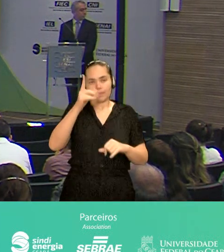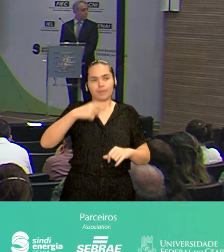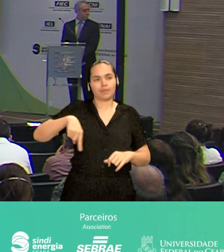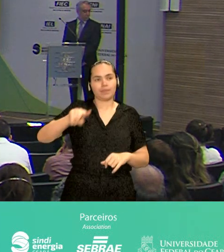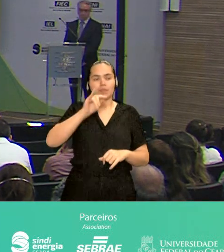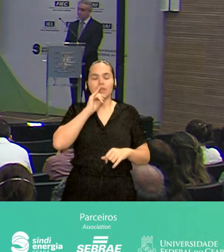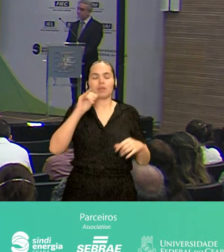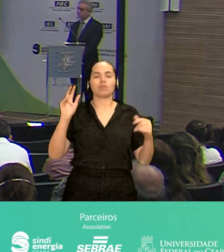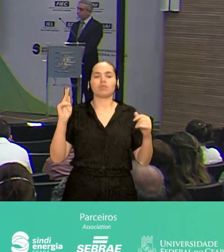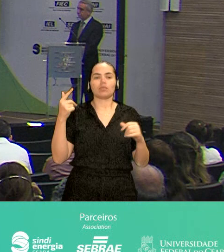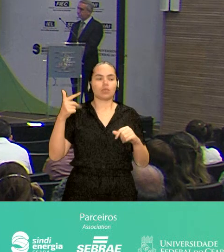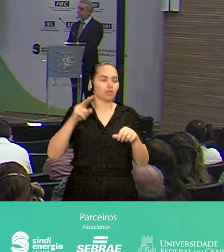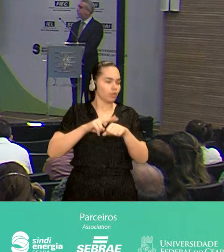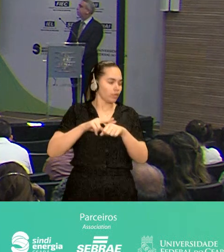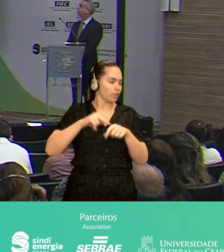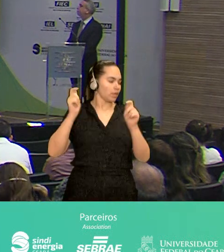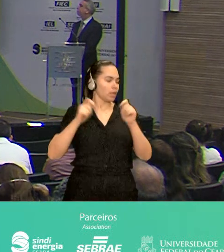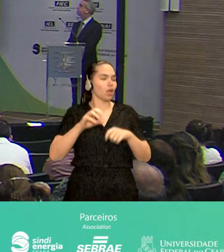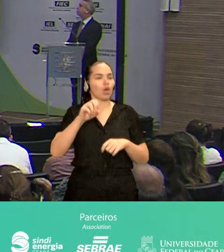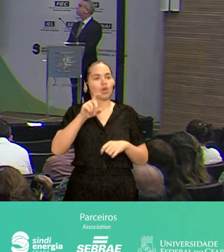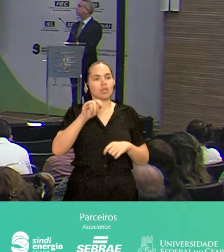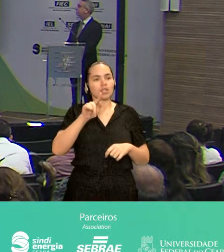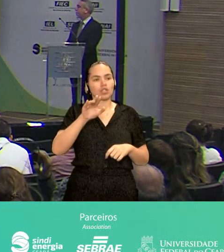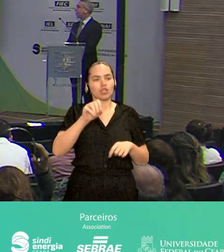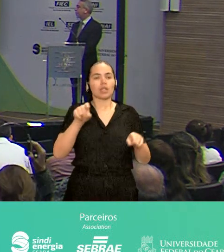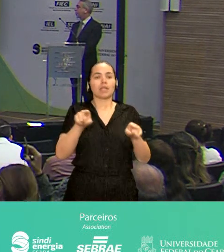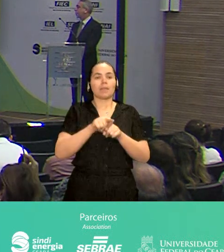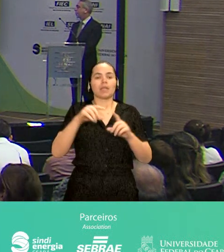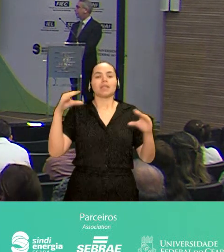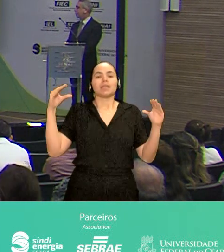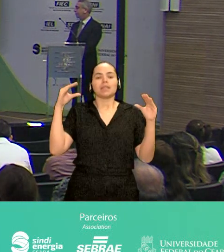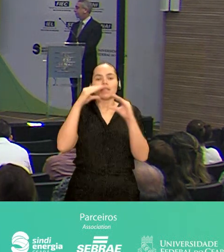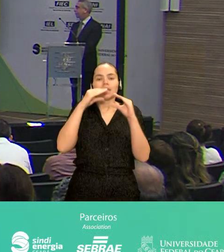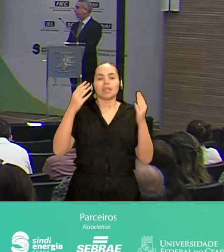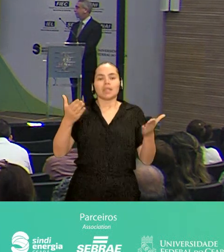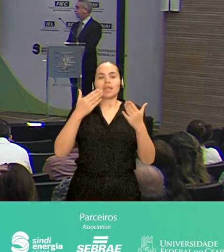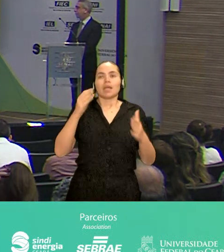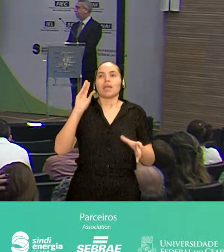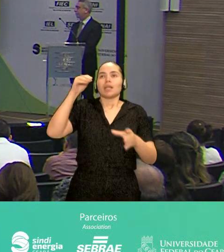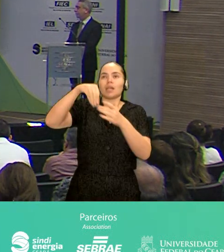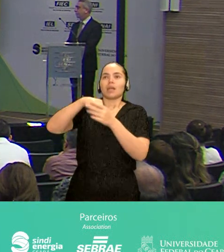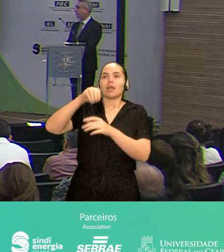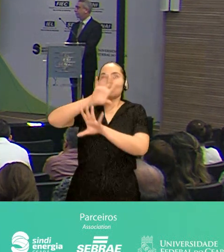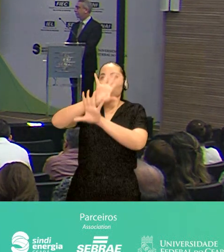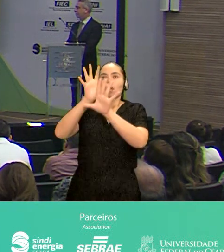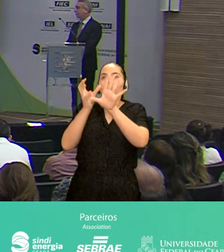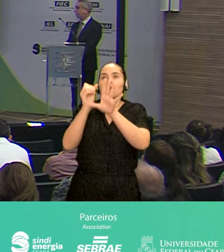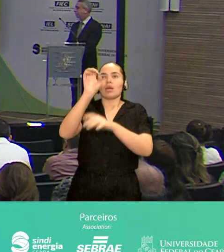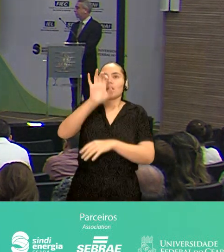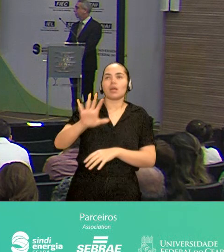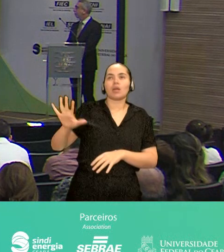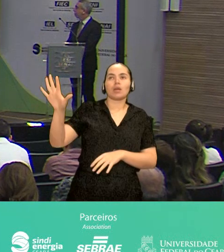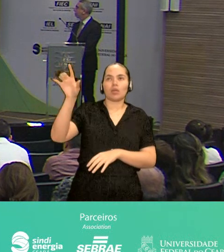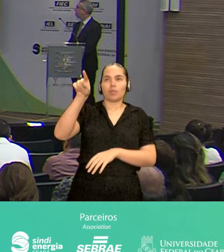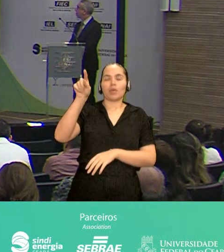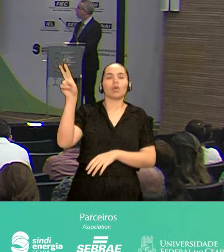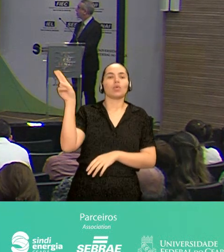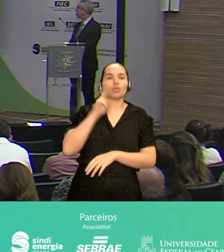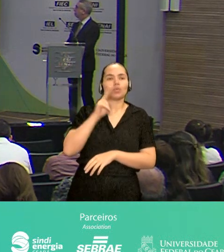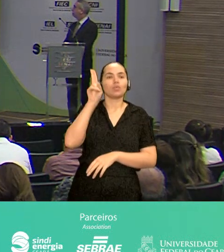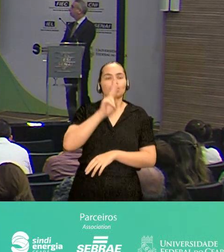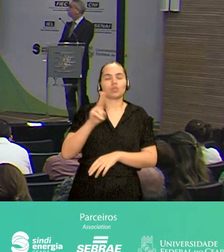Also heat in Europe, people are using heat taking advantage of the heat generated